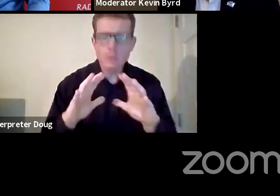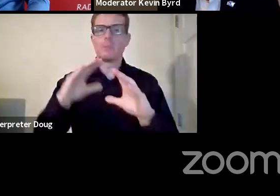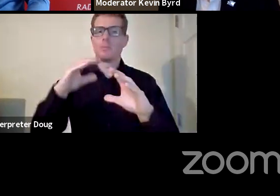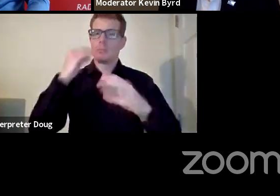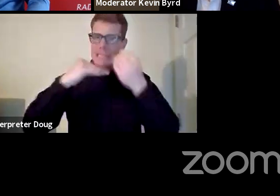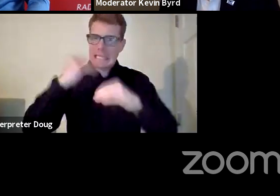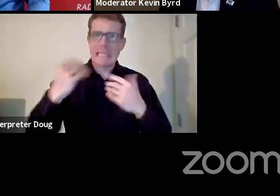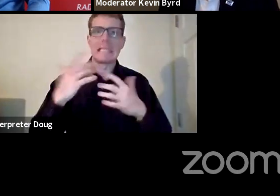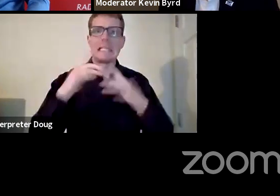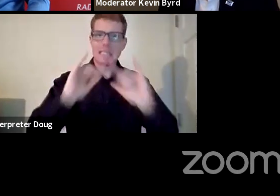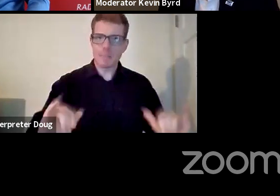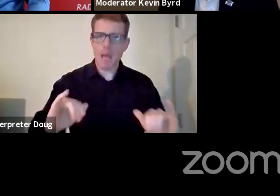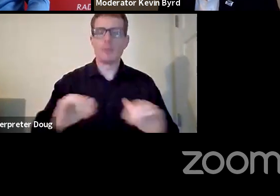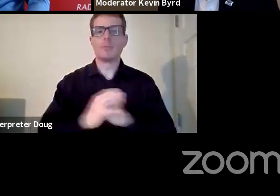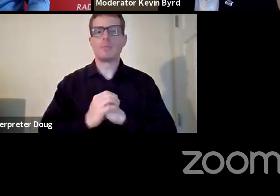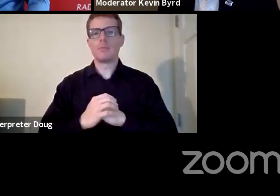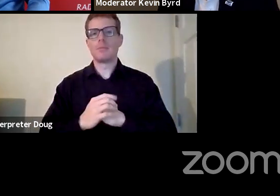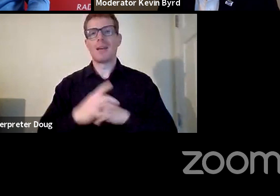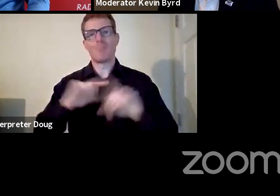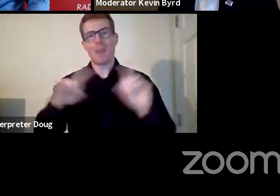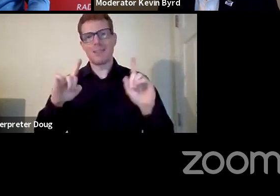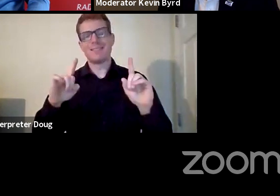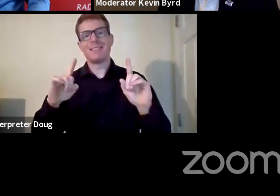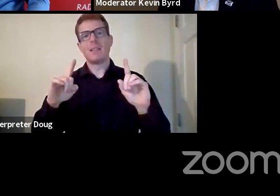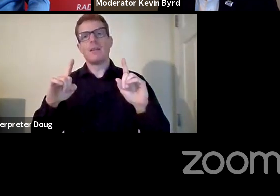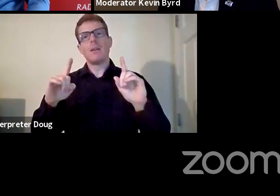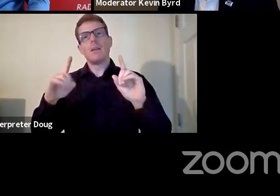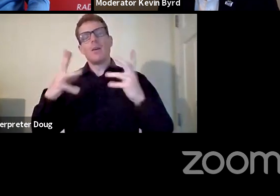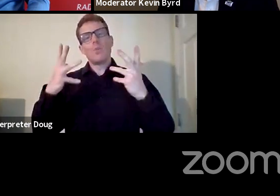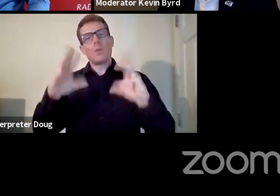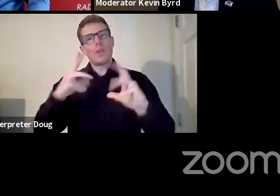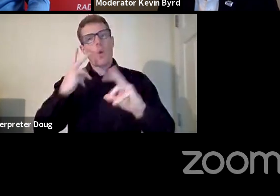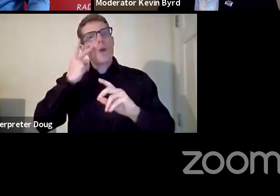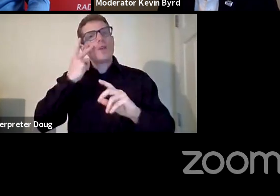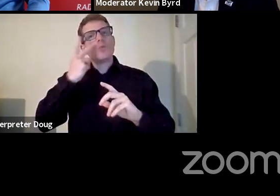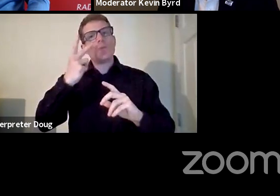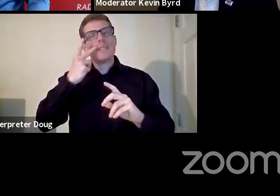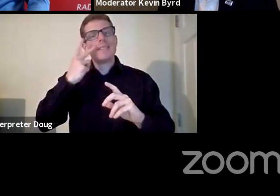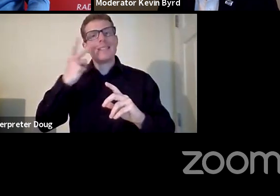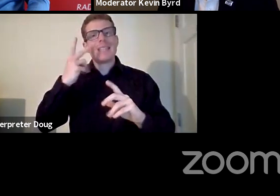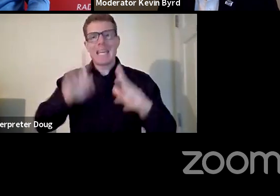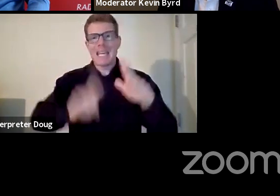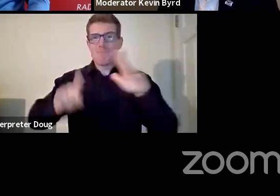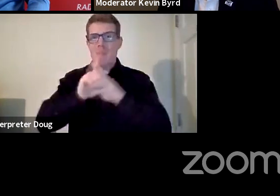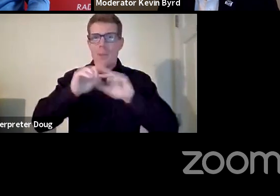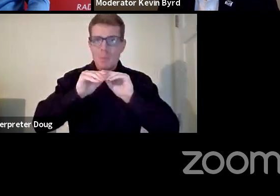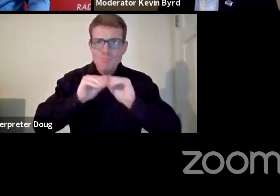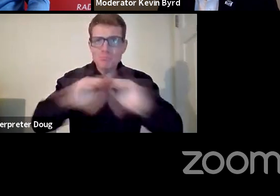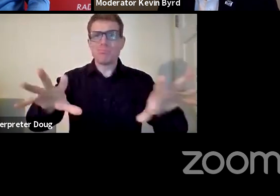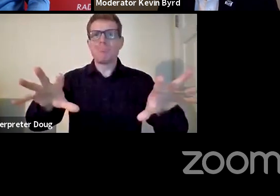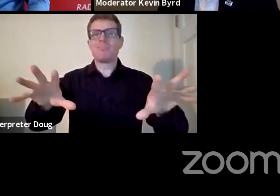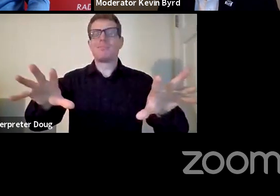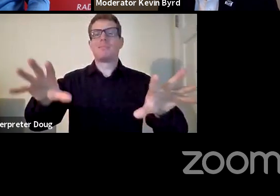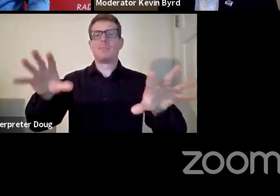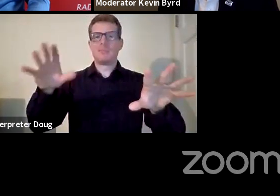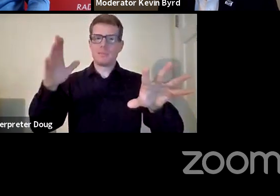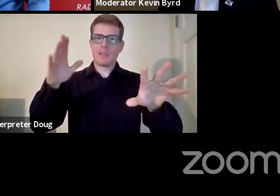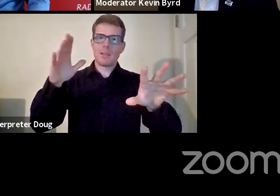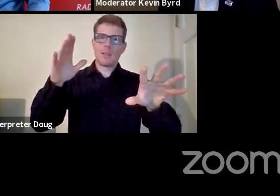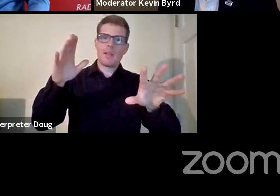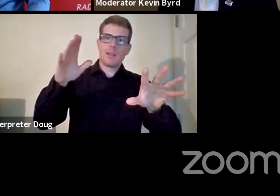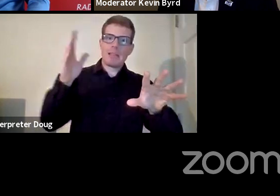don't see outbreaks as a result of the congregate settings that are